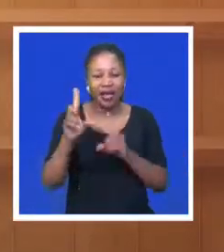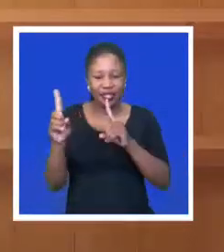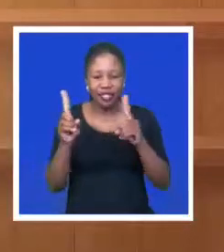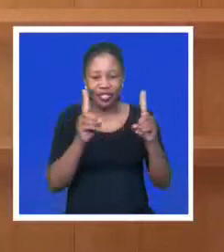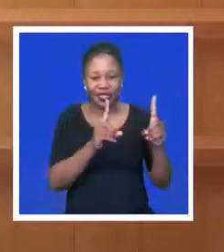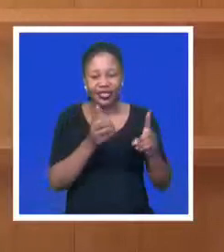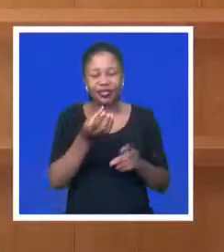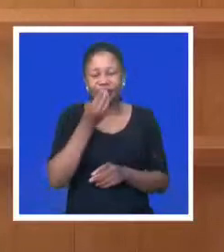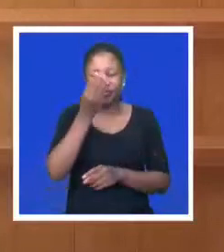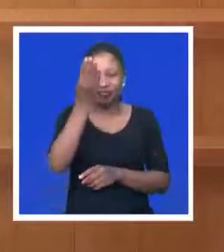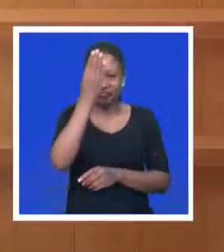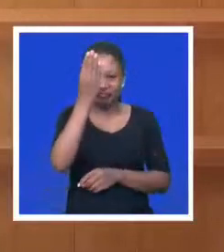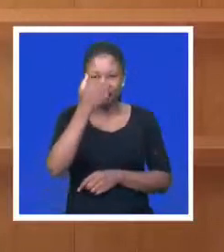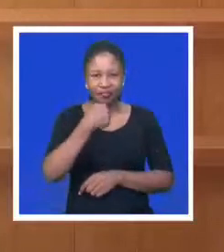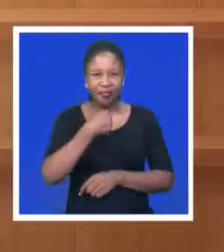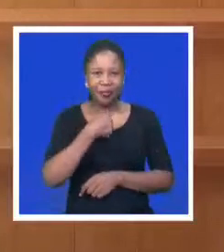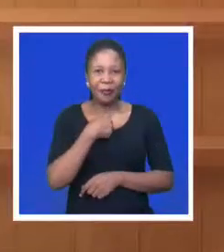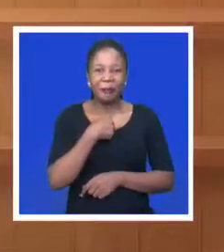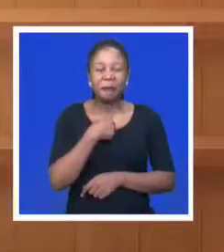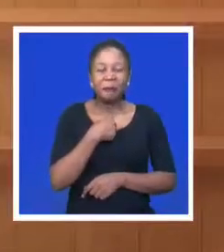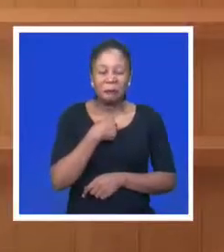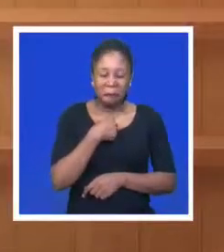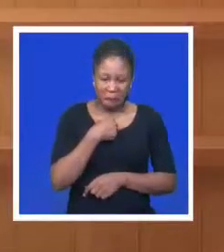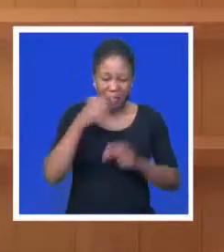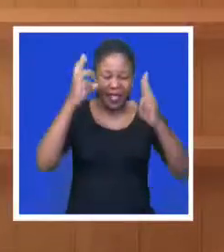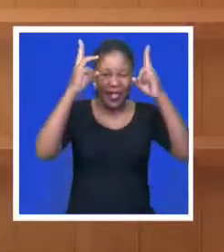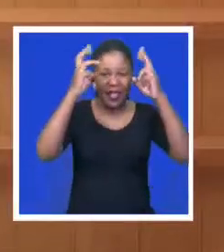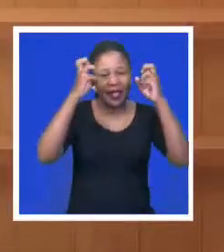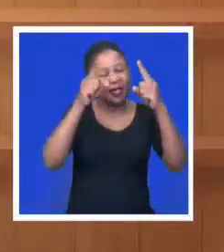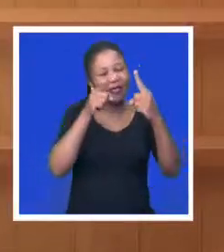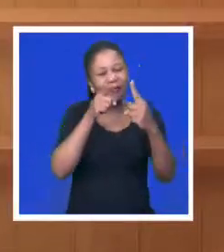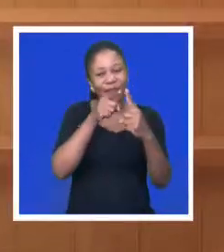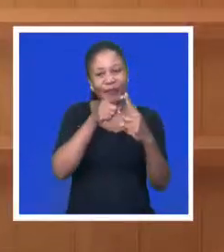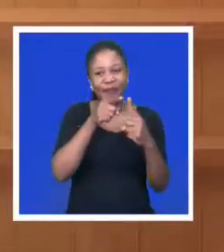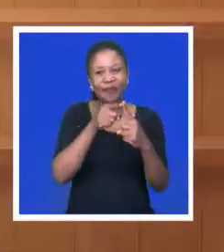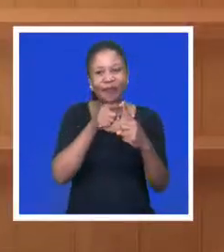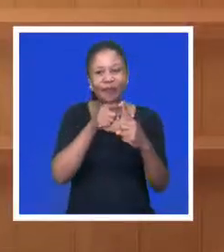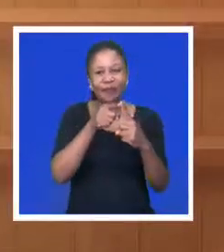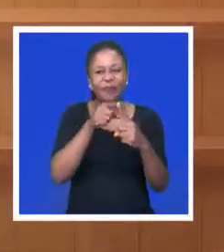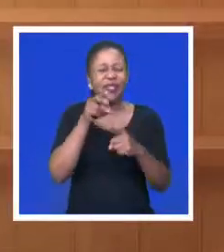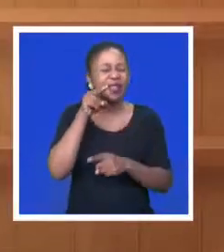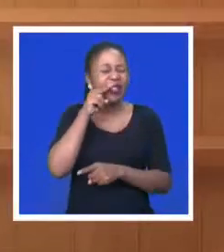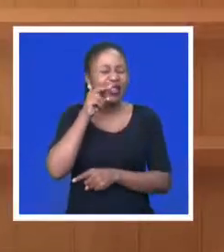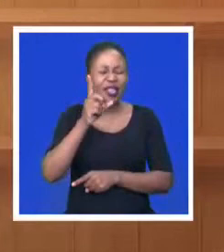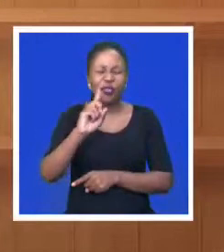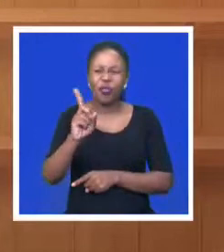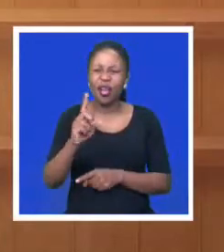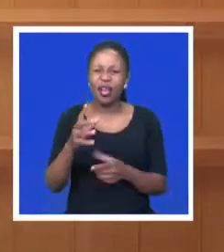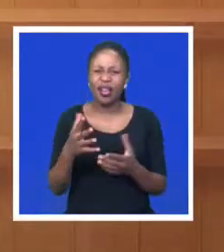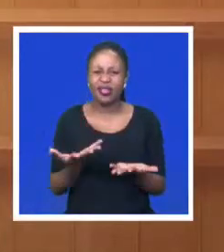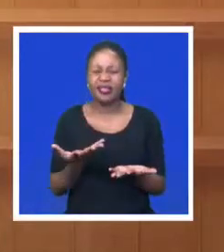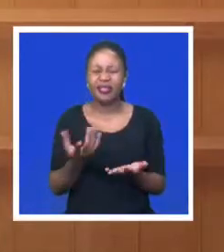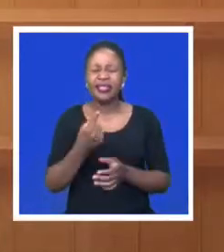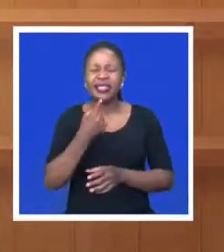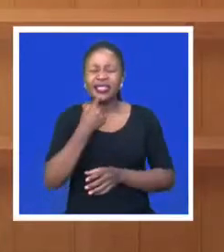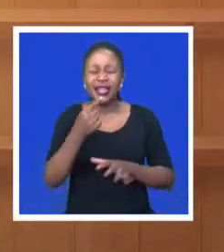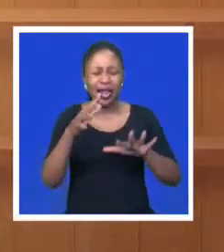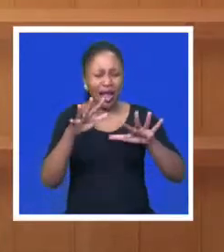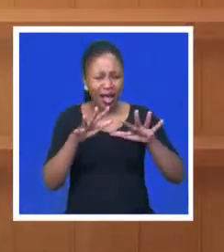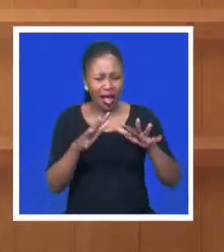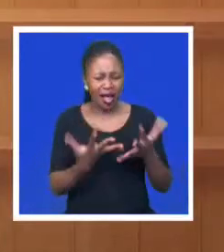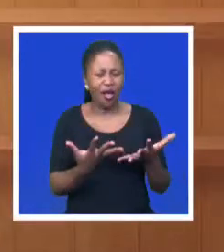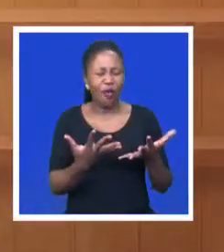I've said, the lesson objectives, you are expected to describe the state of the universe before